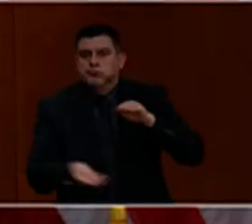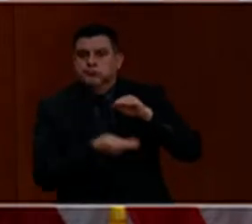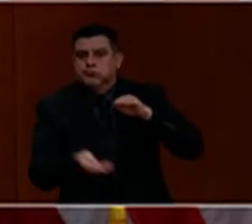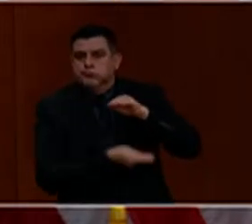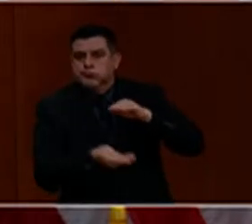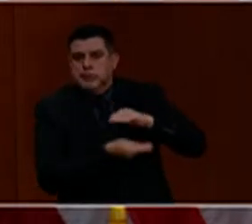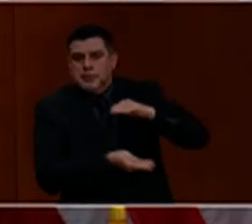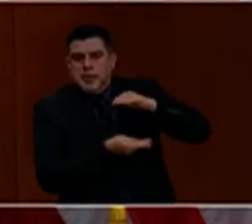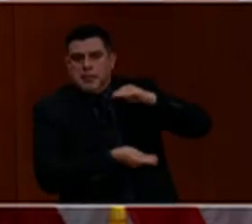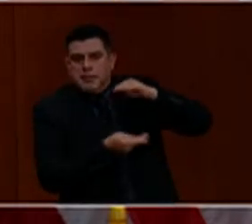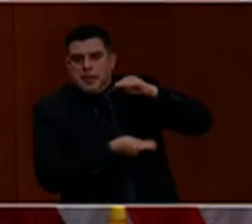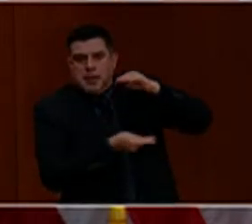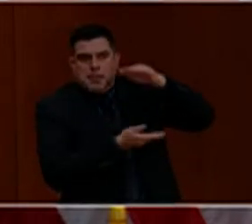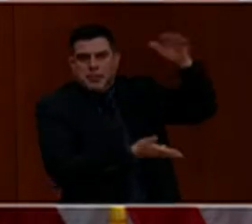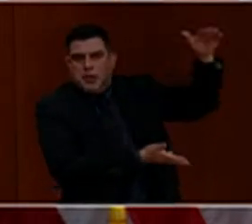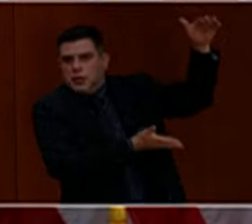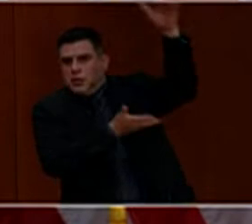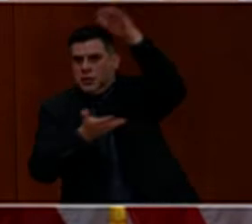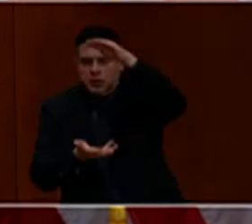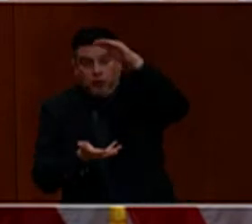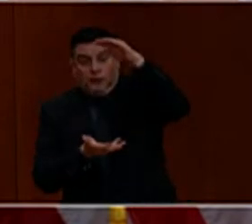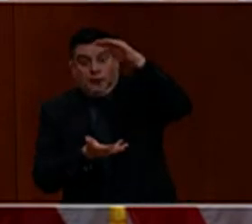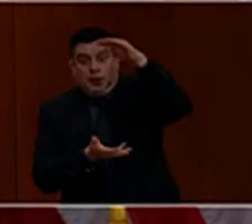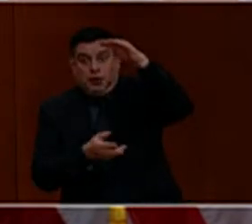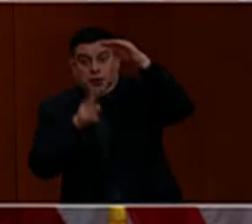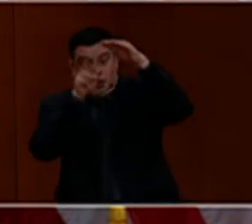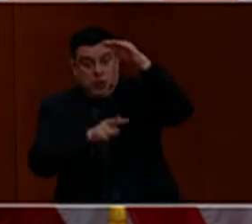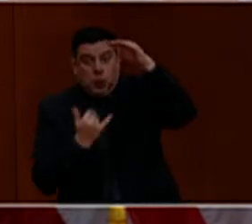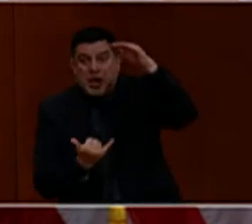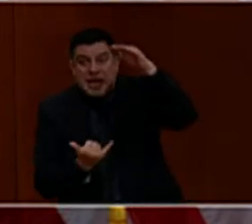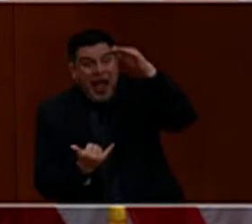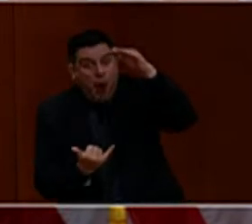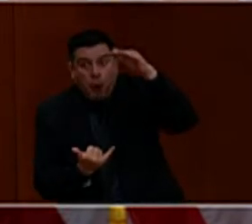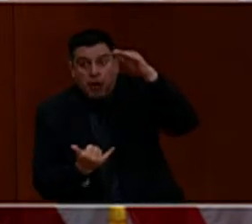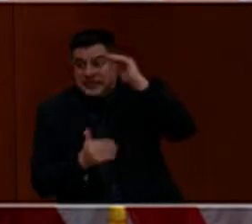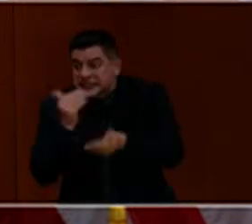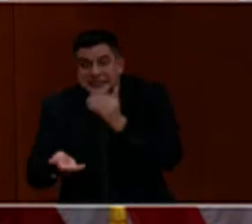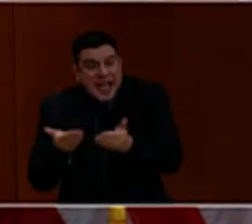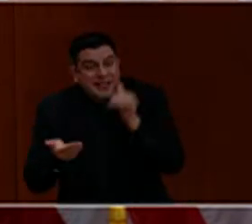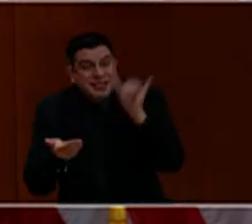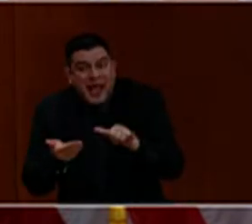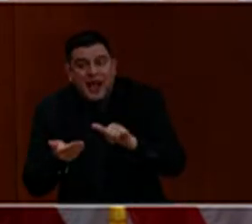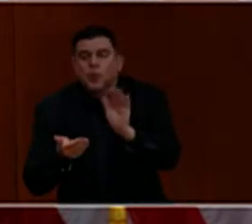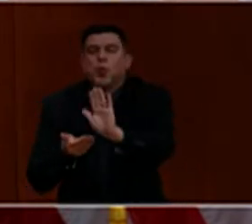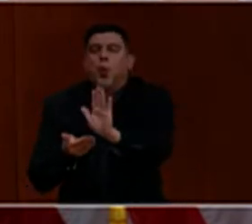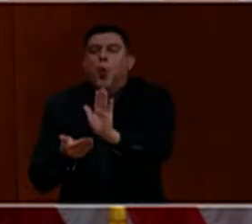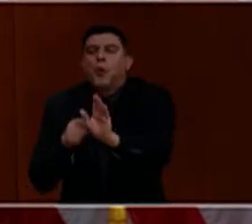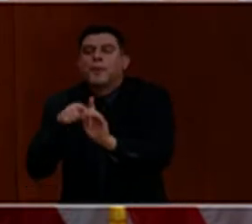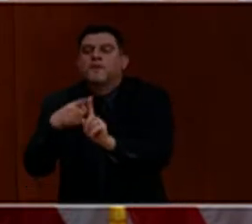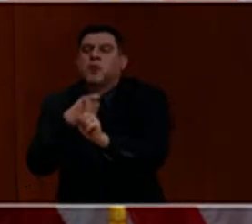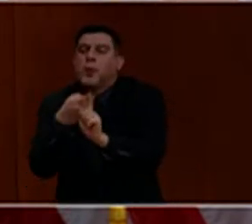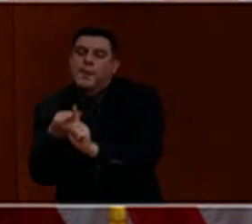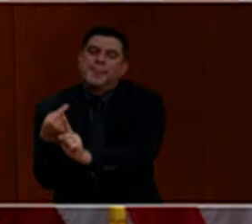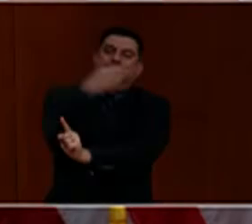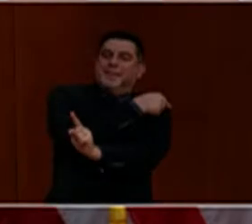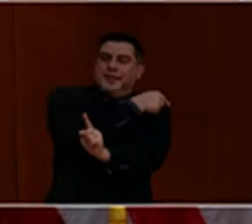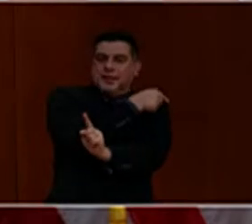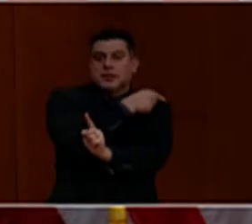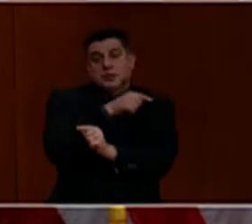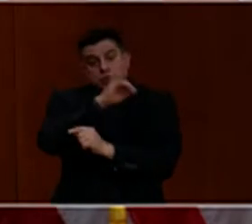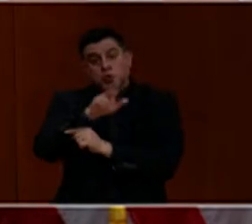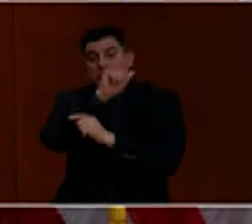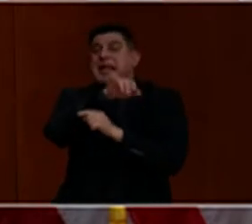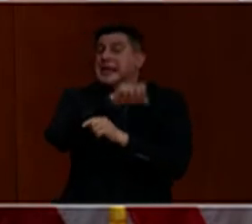think as tough as July was in terms of witnessing the mortality, you also saw a lot of